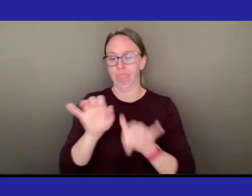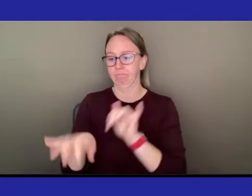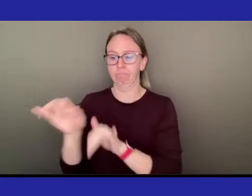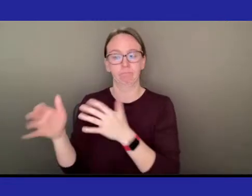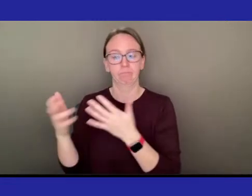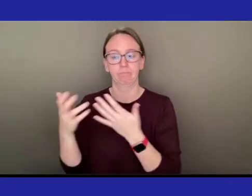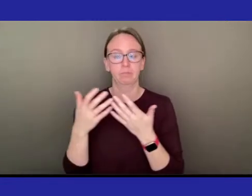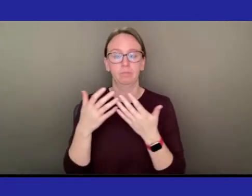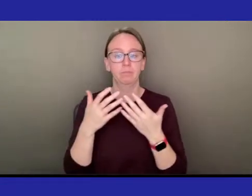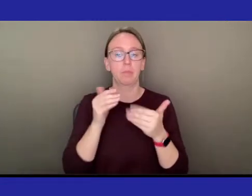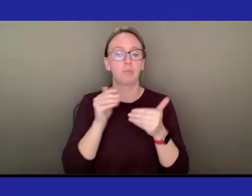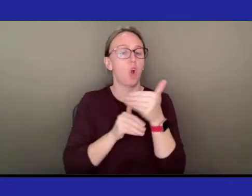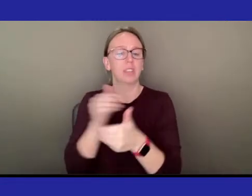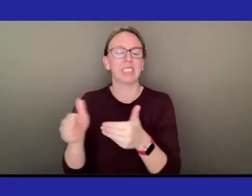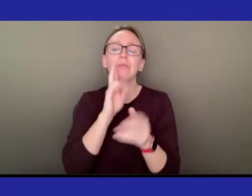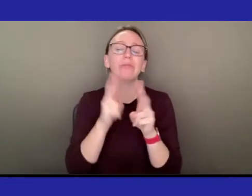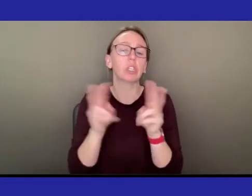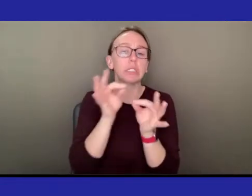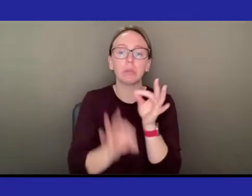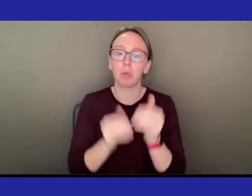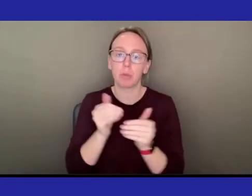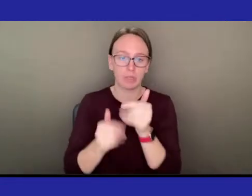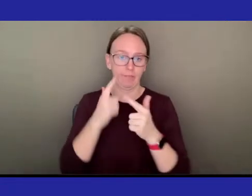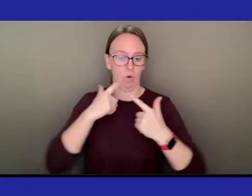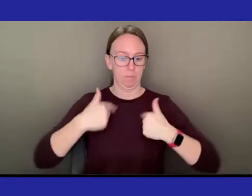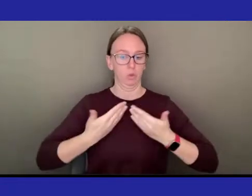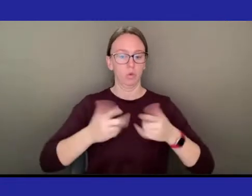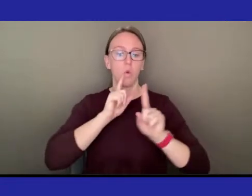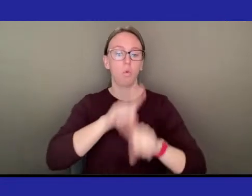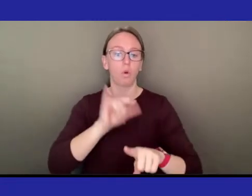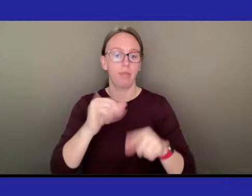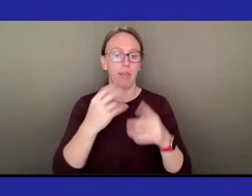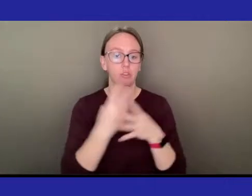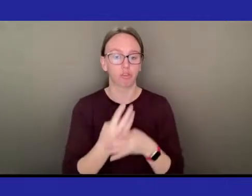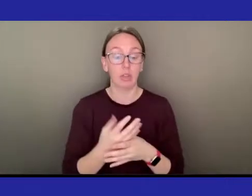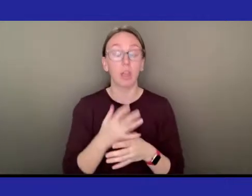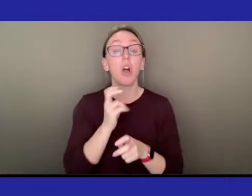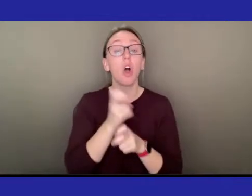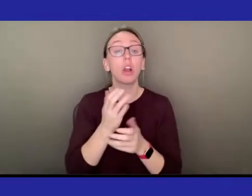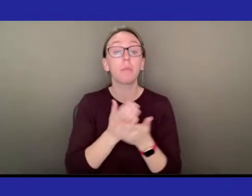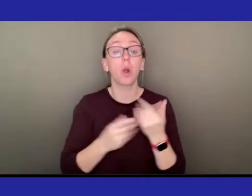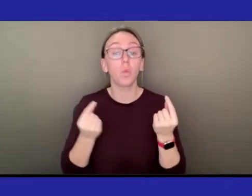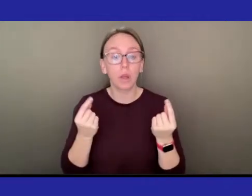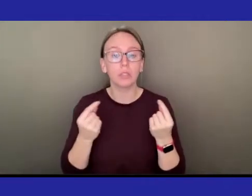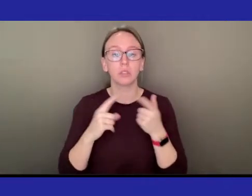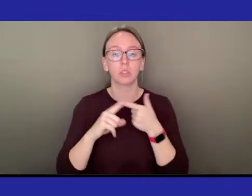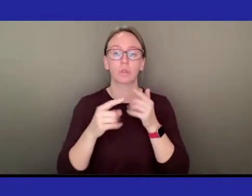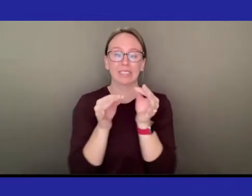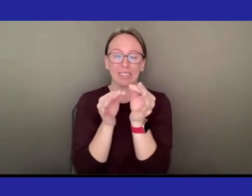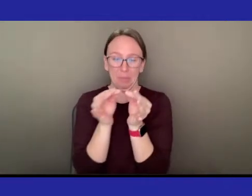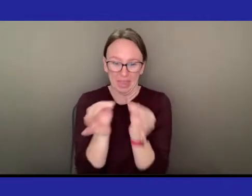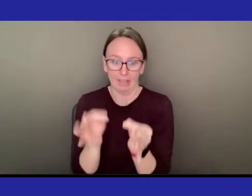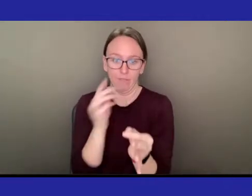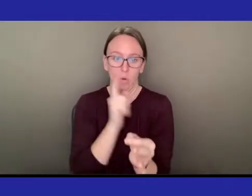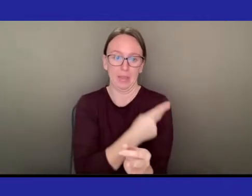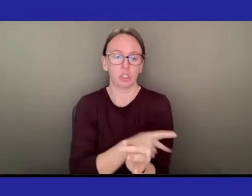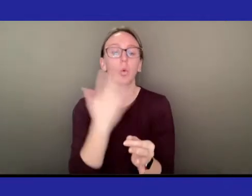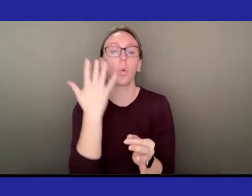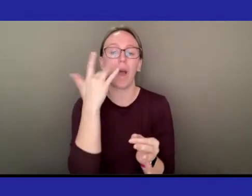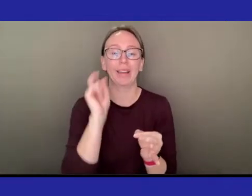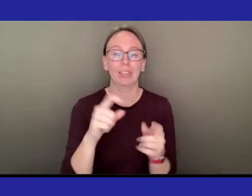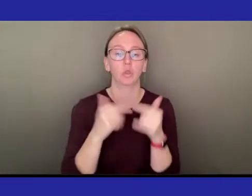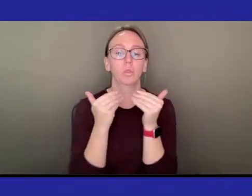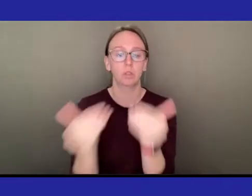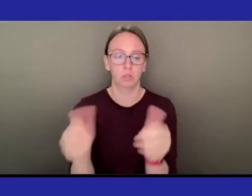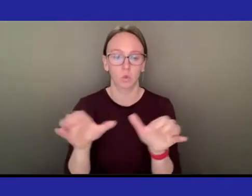it's very simple. I think the hard parts are explaining to patients why they need to do it. Right. And then, of